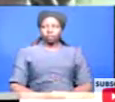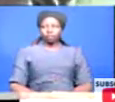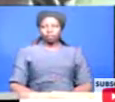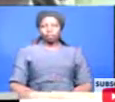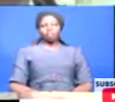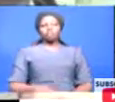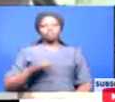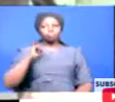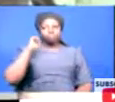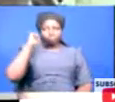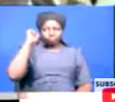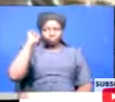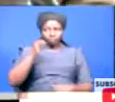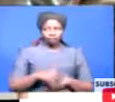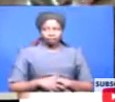siasa ni expensive.